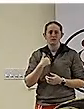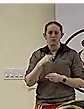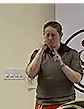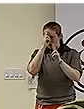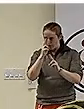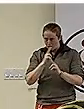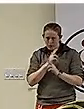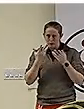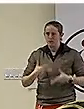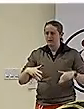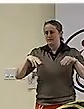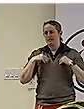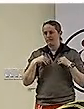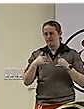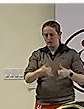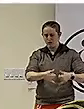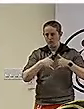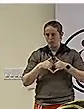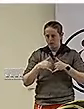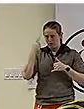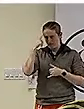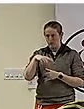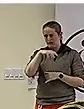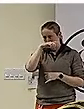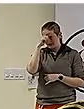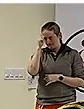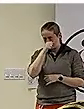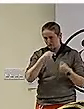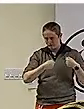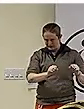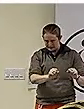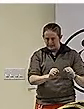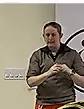reward on behalf of the participants at Summer Street, and